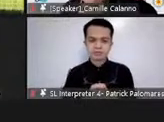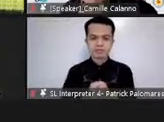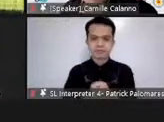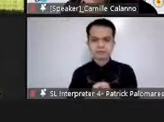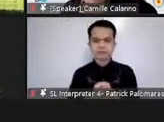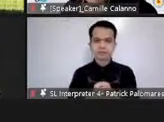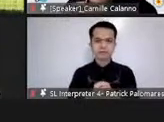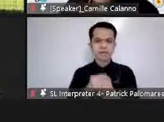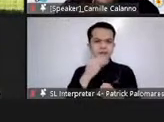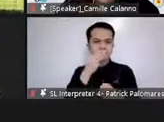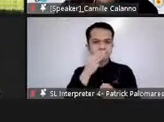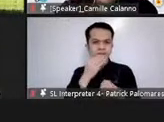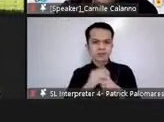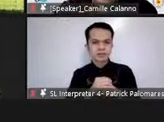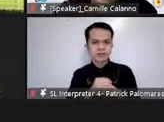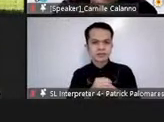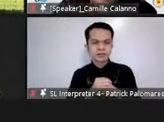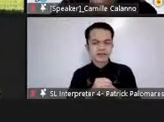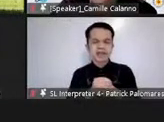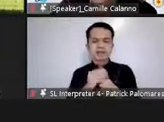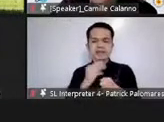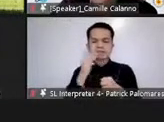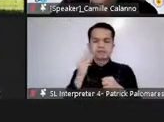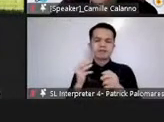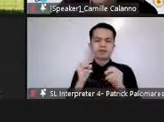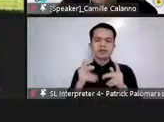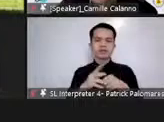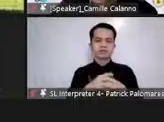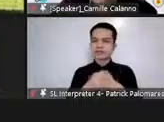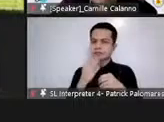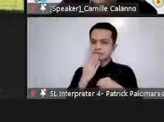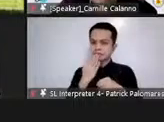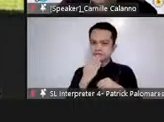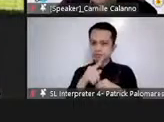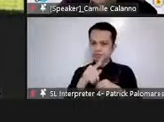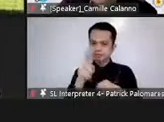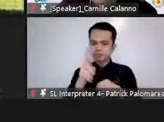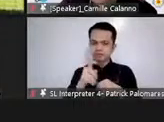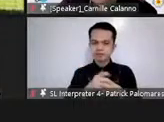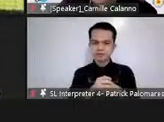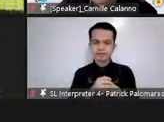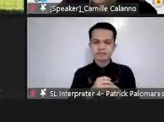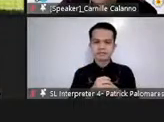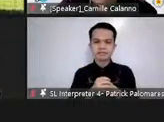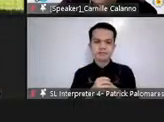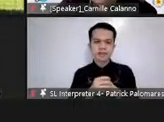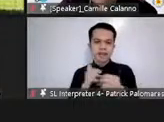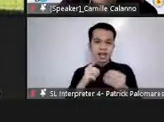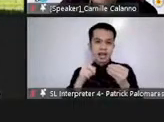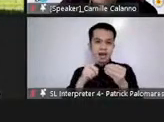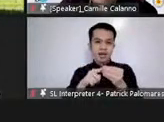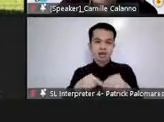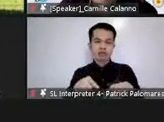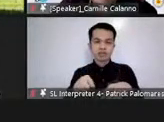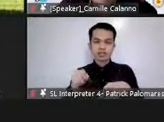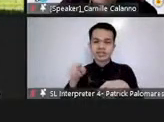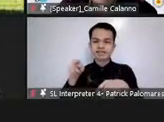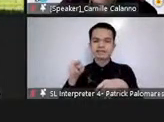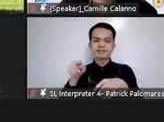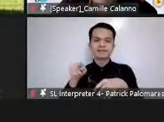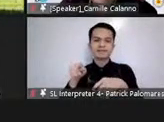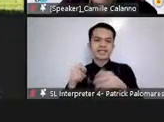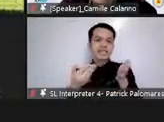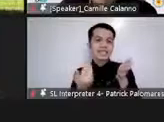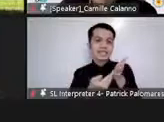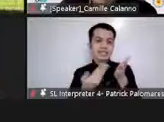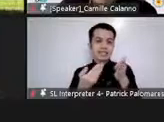You're on mute, Sir Bobby. Thank you, Carlos, for the question. In terms of archaeological